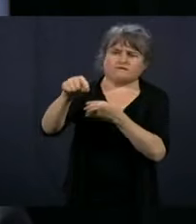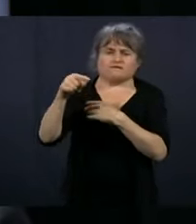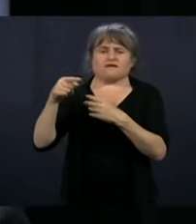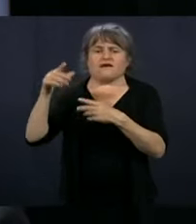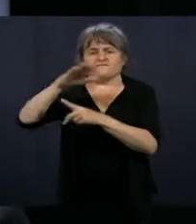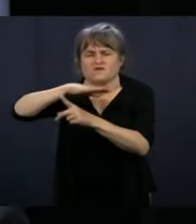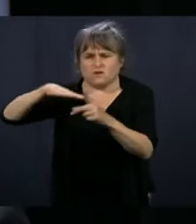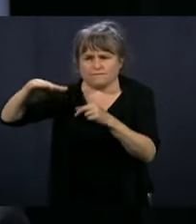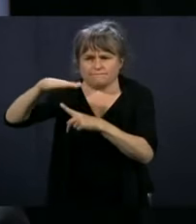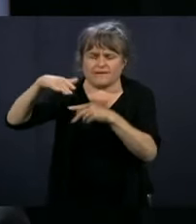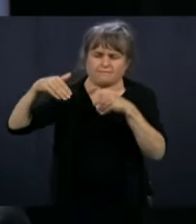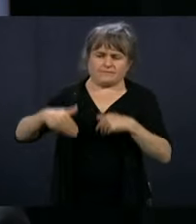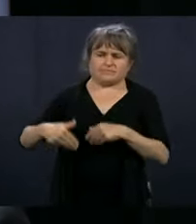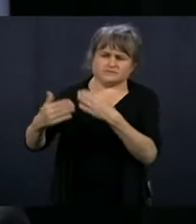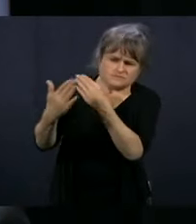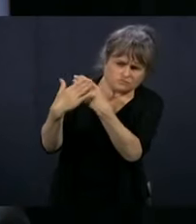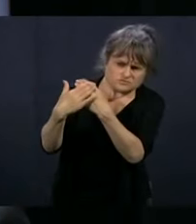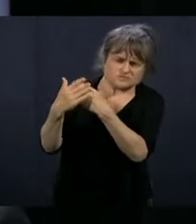consulted.